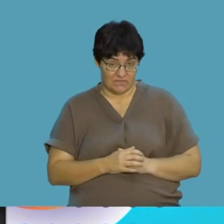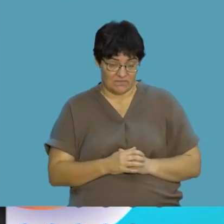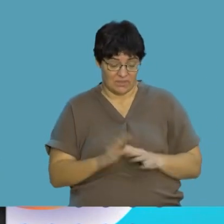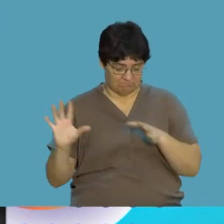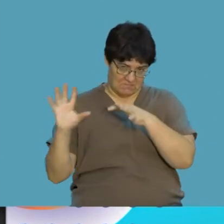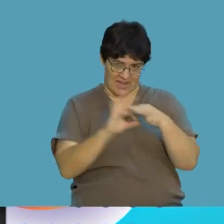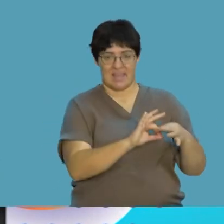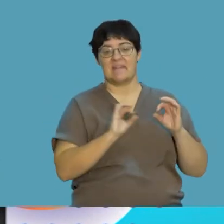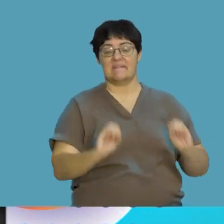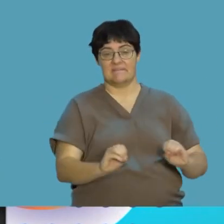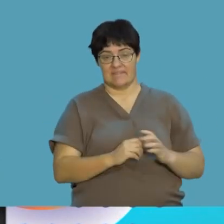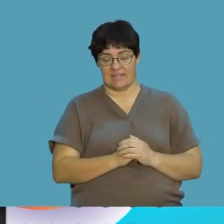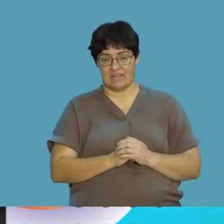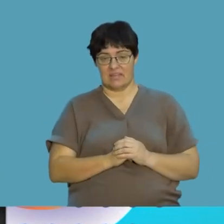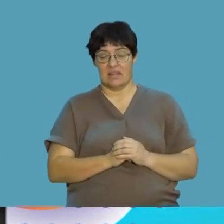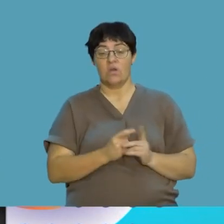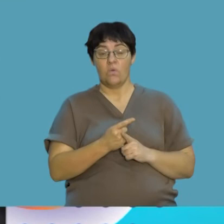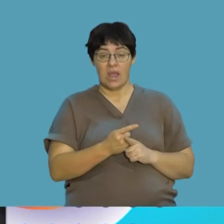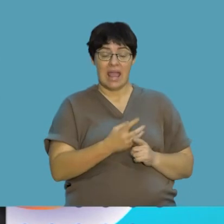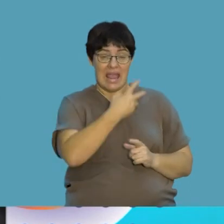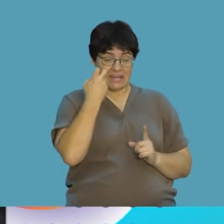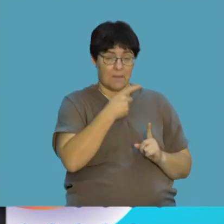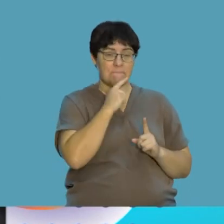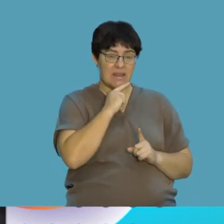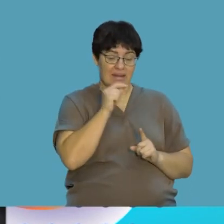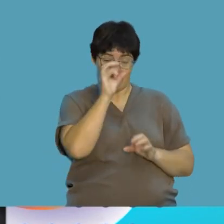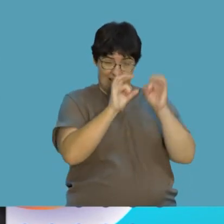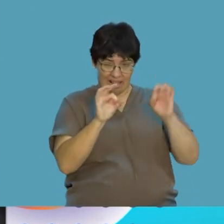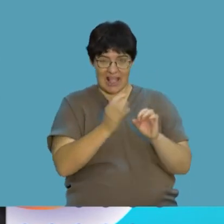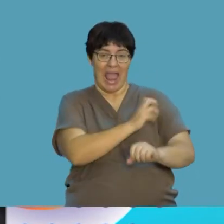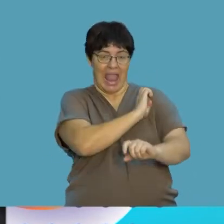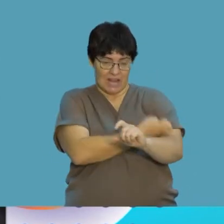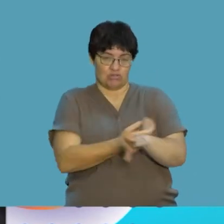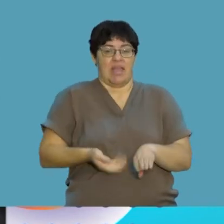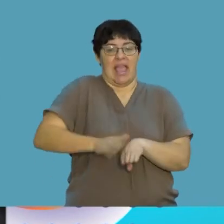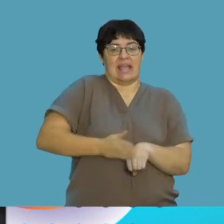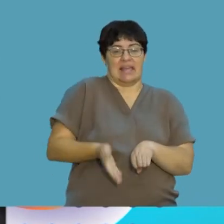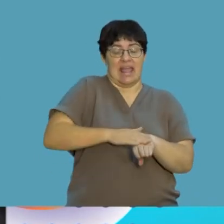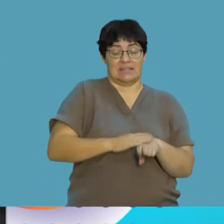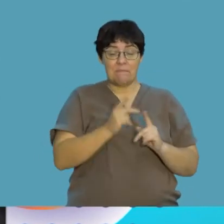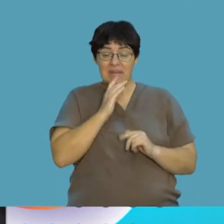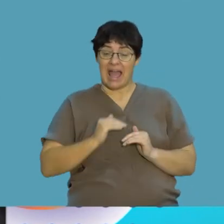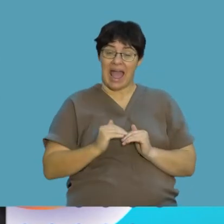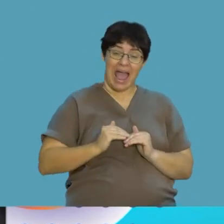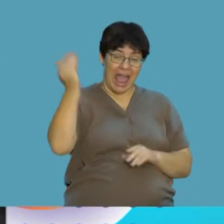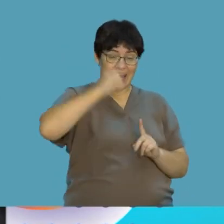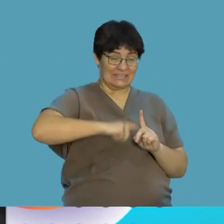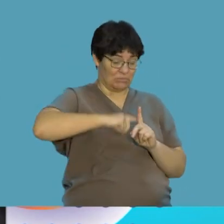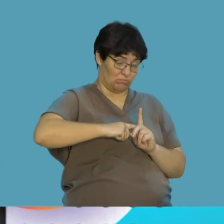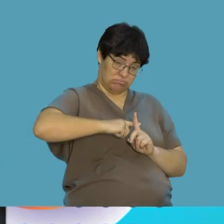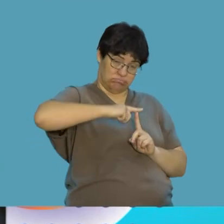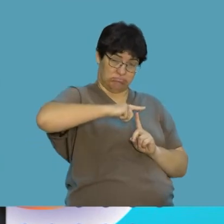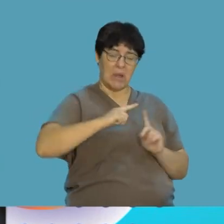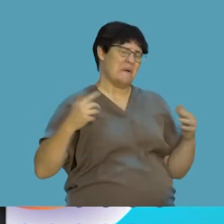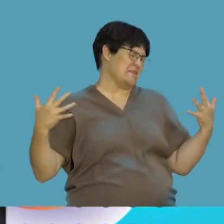heat, particles gain energy, they move faster and faster, meaning that at a higher temperature, actually we'll have these particles having